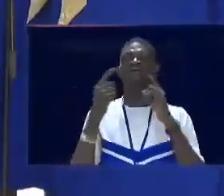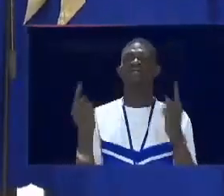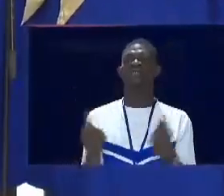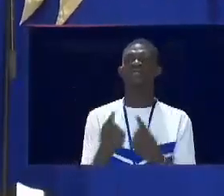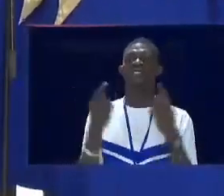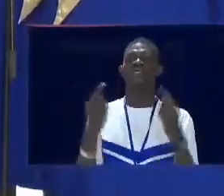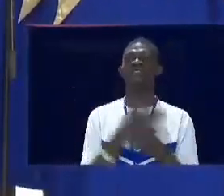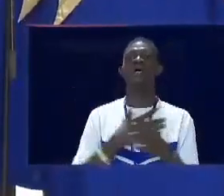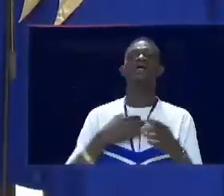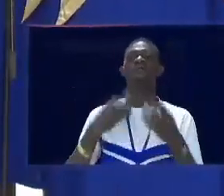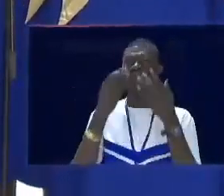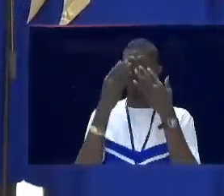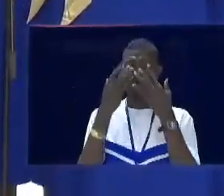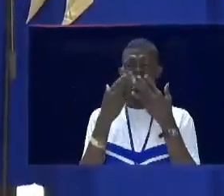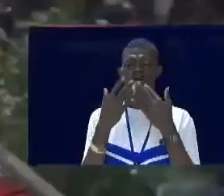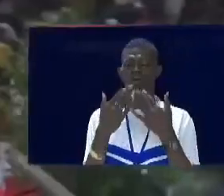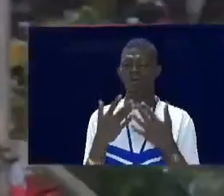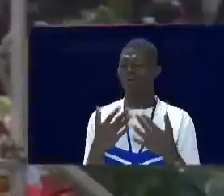From sin.